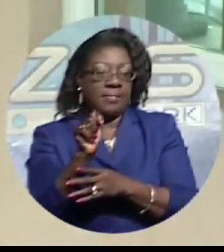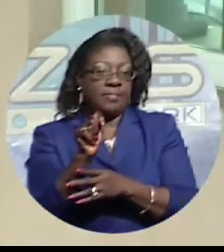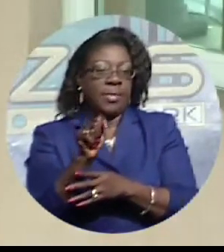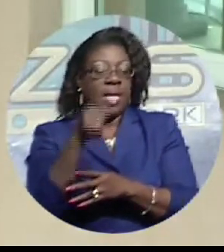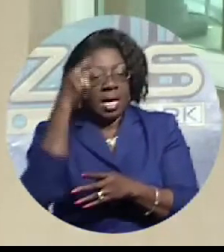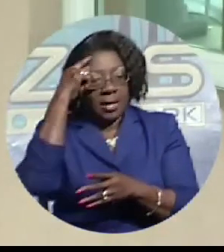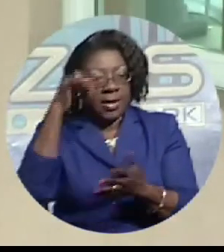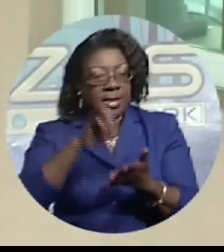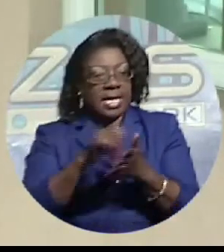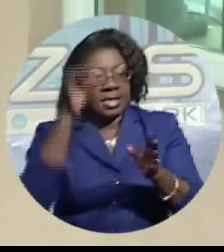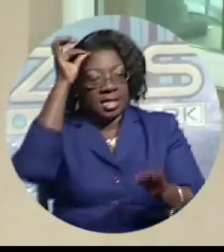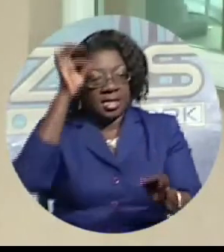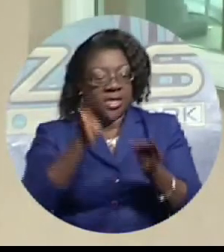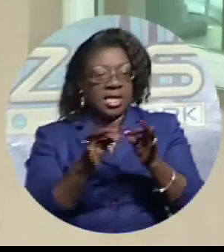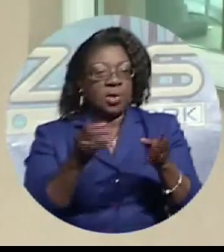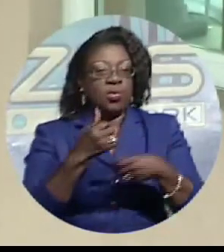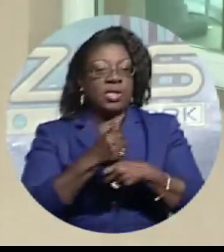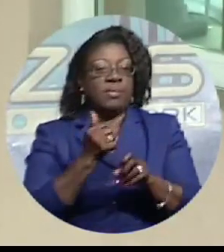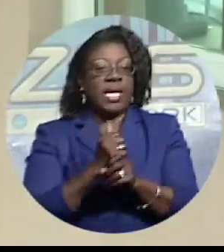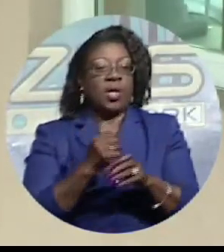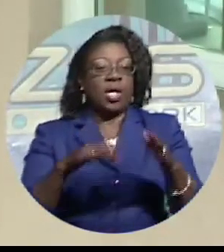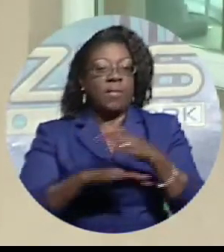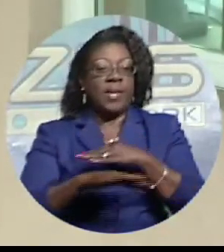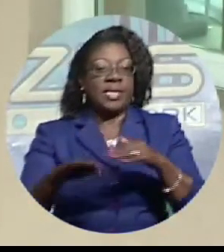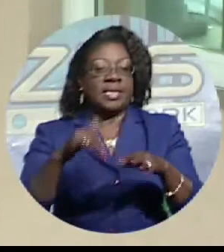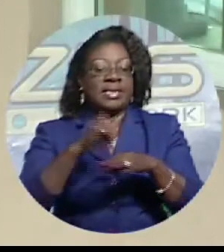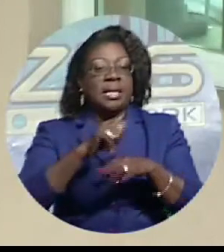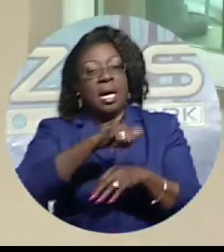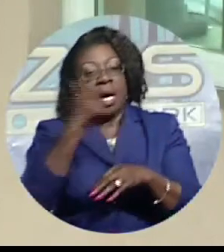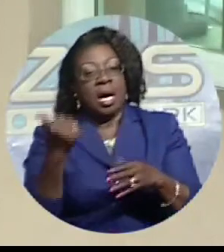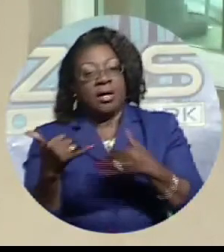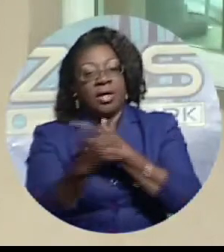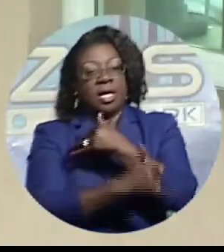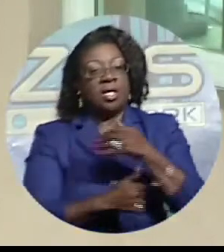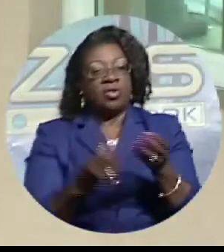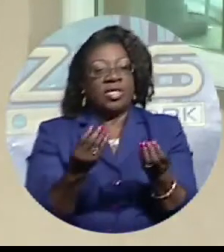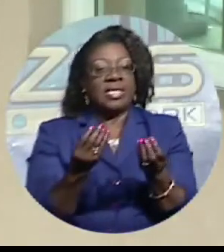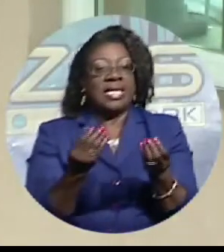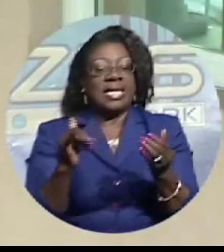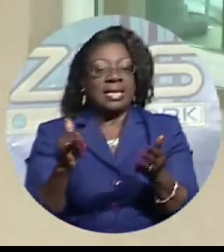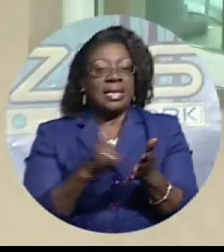think the decision was made on the basis that other countries did it, so we need to do it.